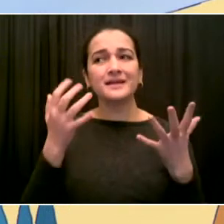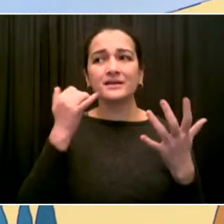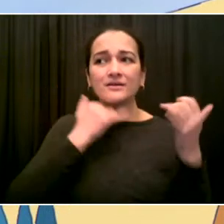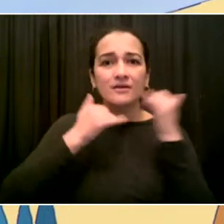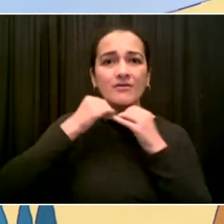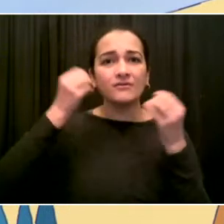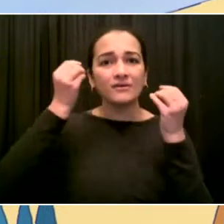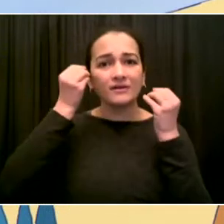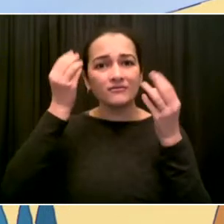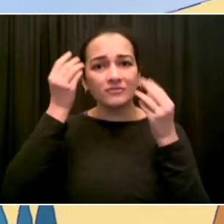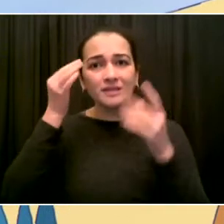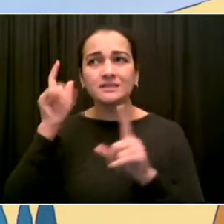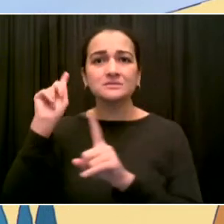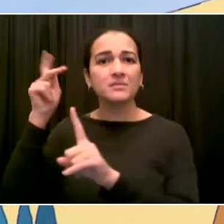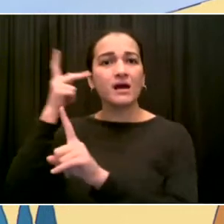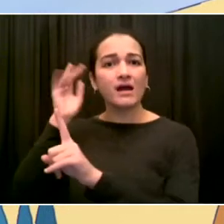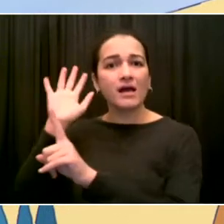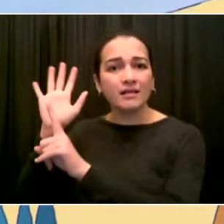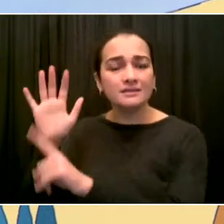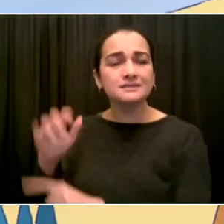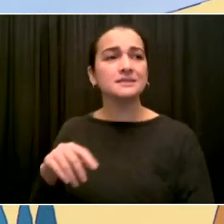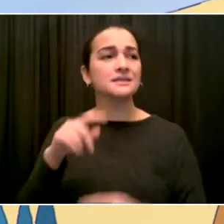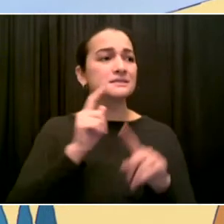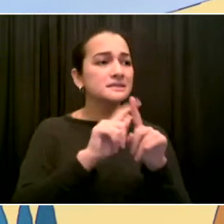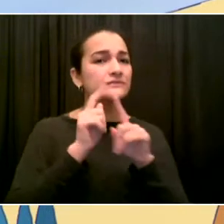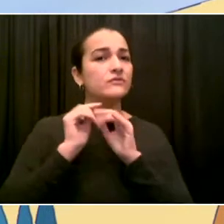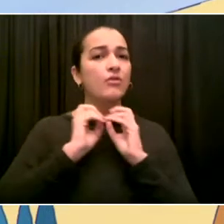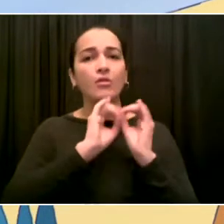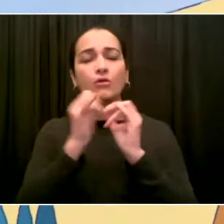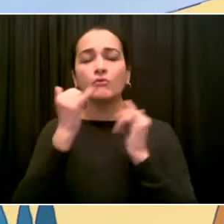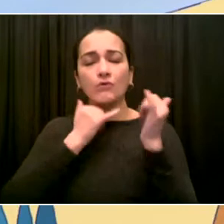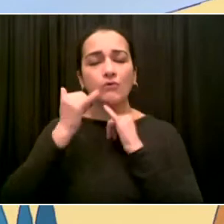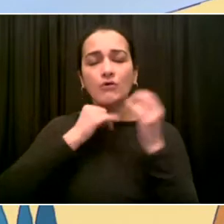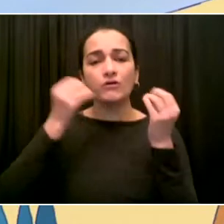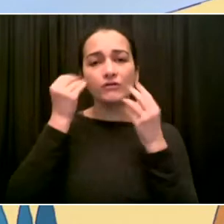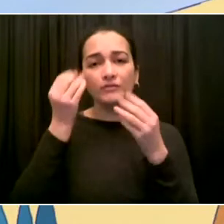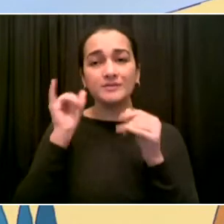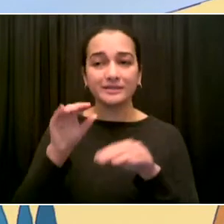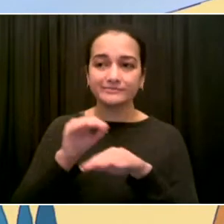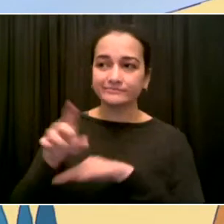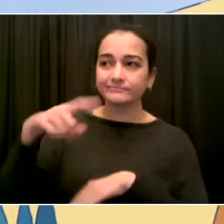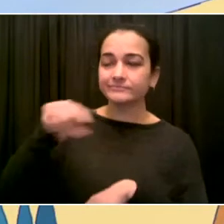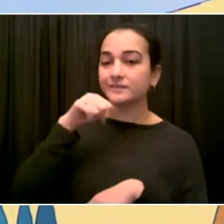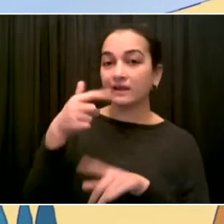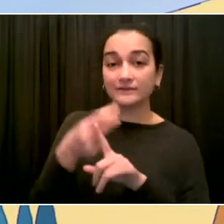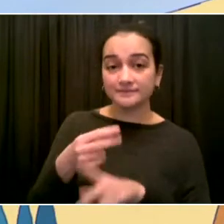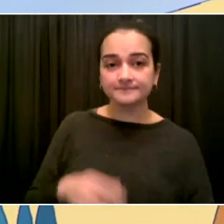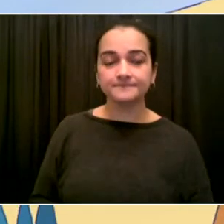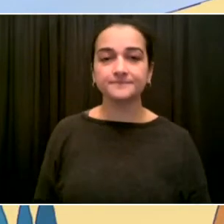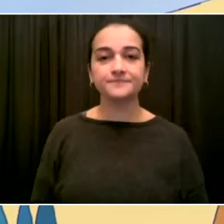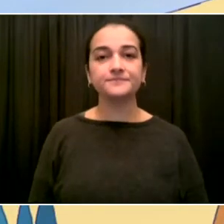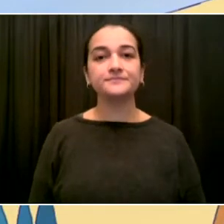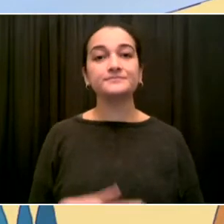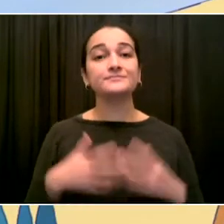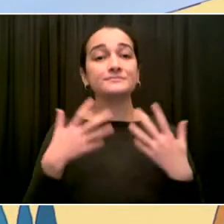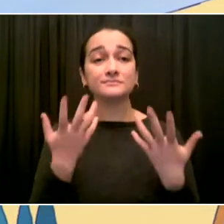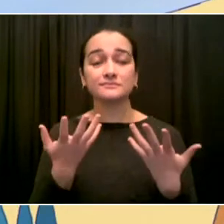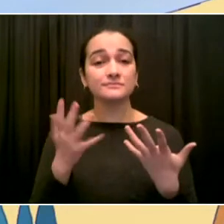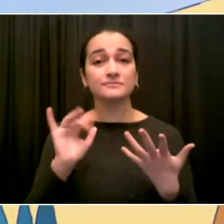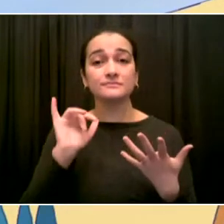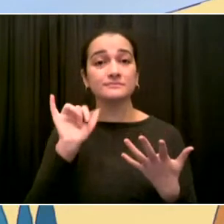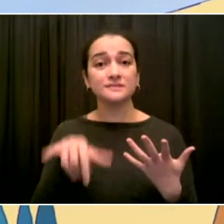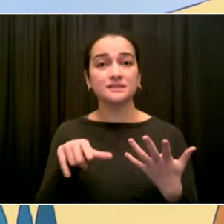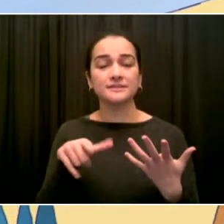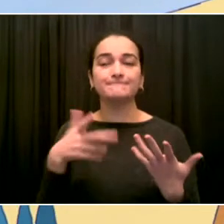future. But for the here and now, it's a real concern. I think there is a strength, truly, in setting